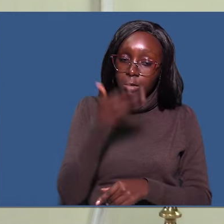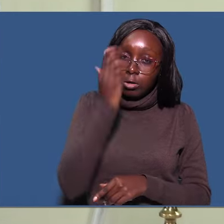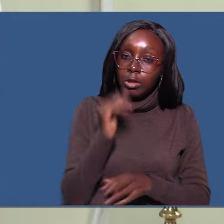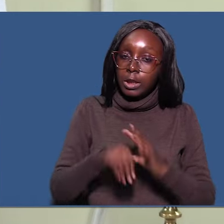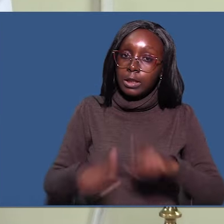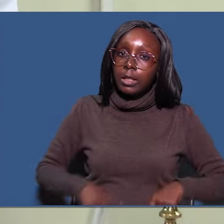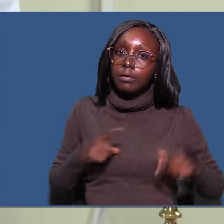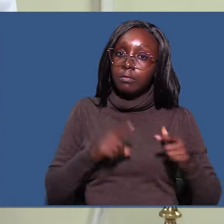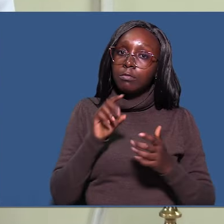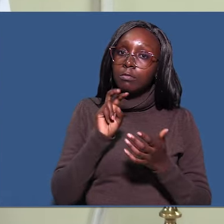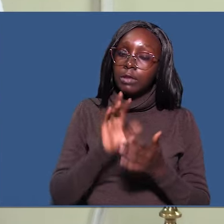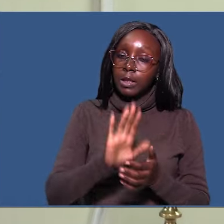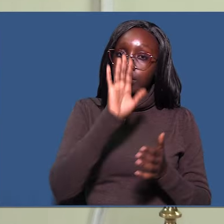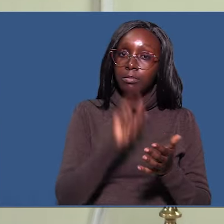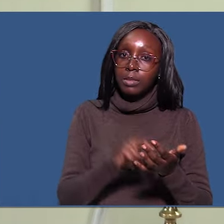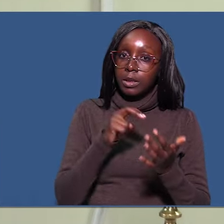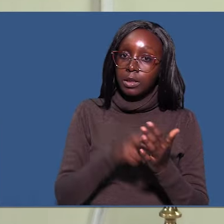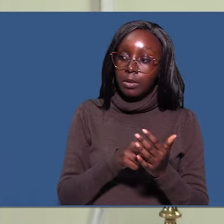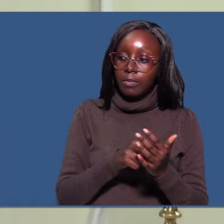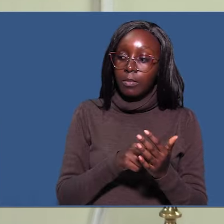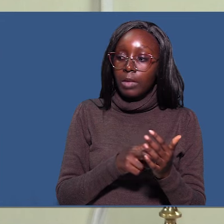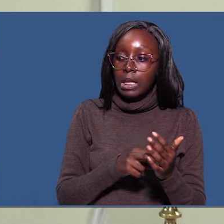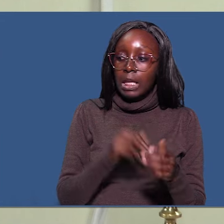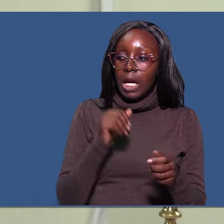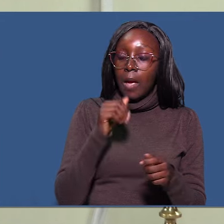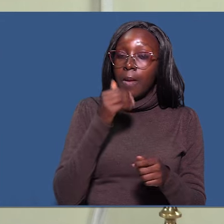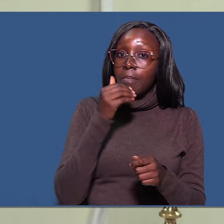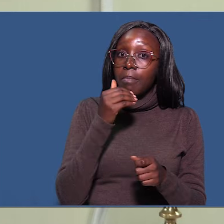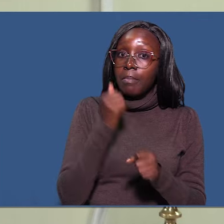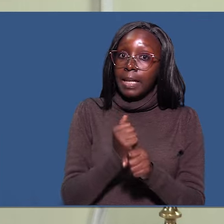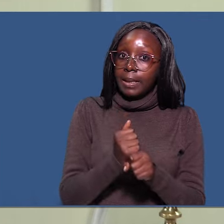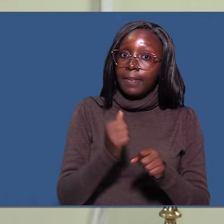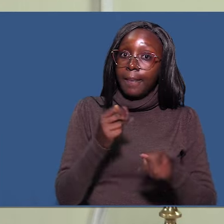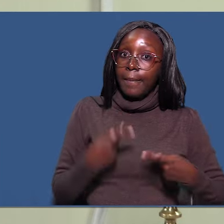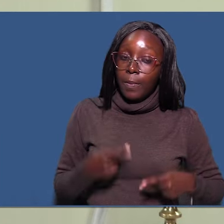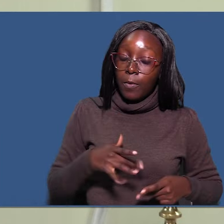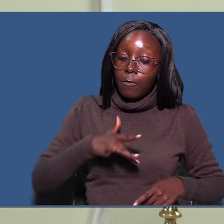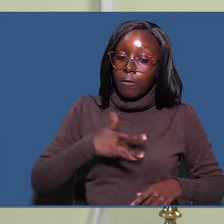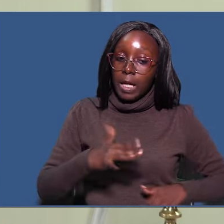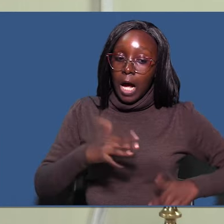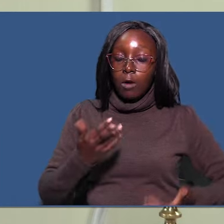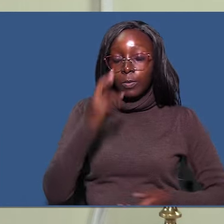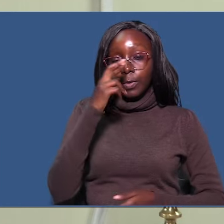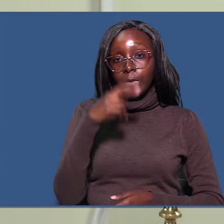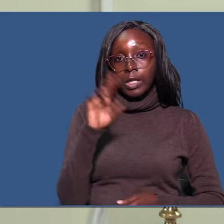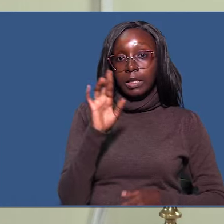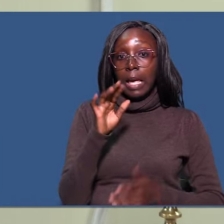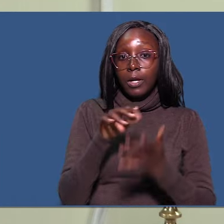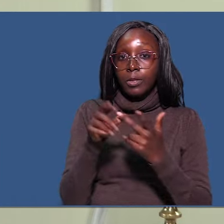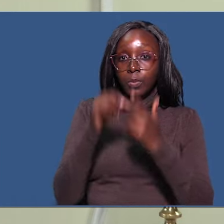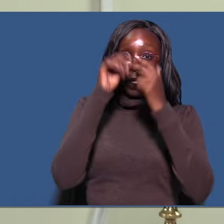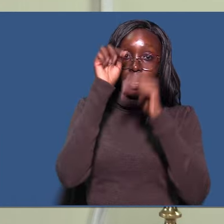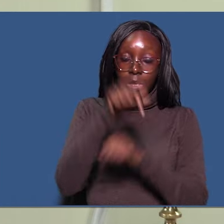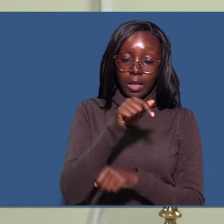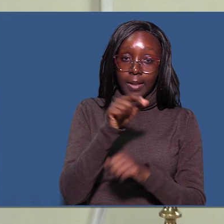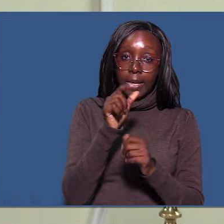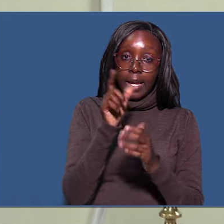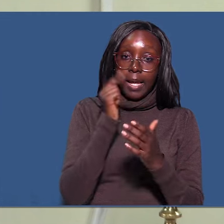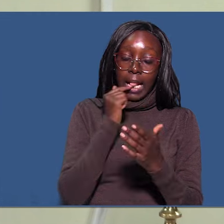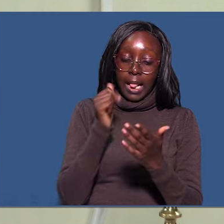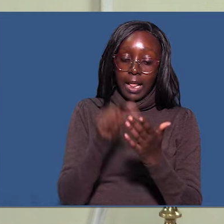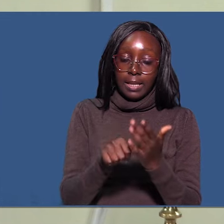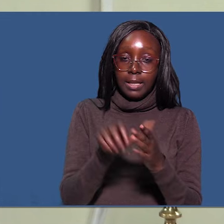that confers on believers the status of righteousness. Elsewhere in this letter, that is in chapter